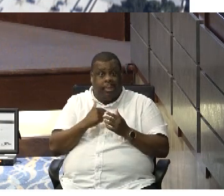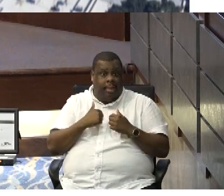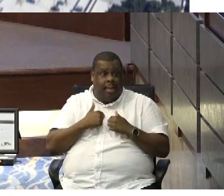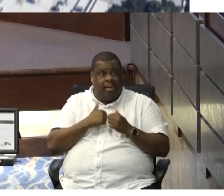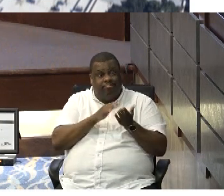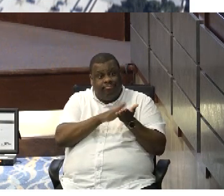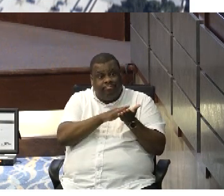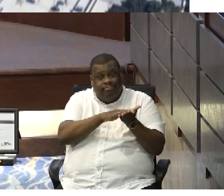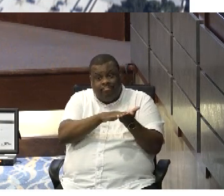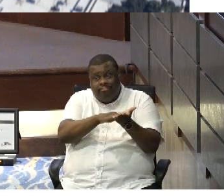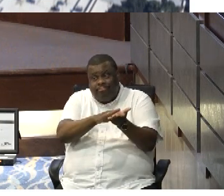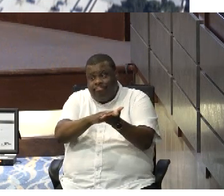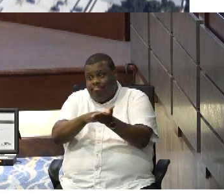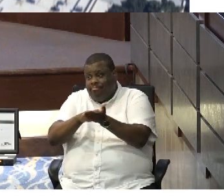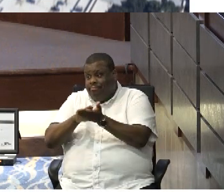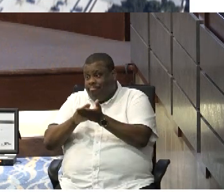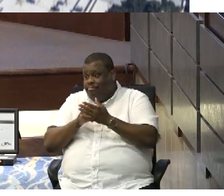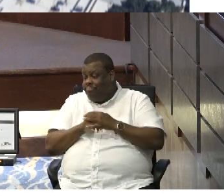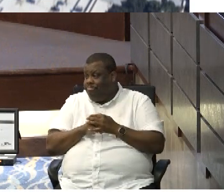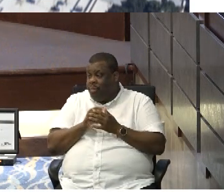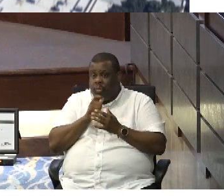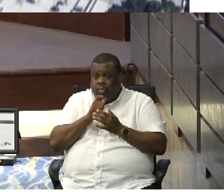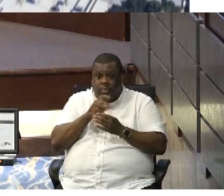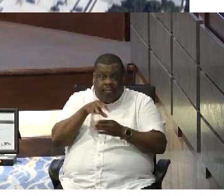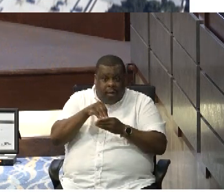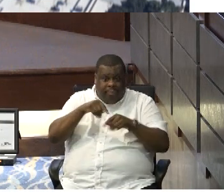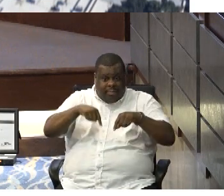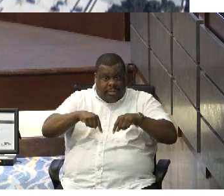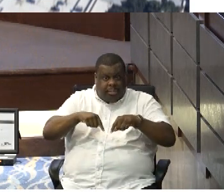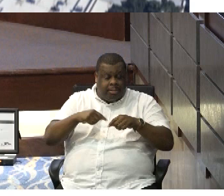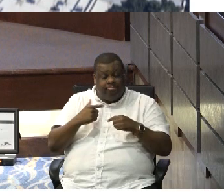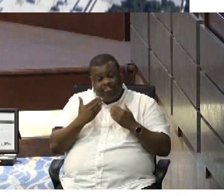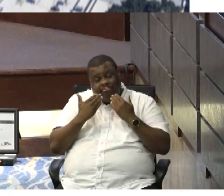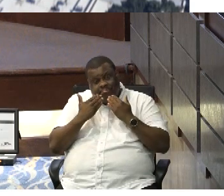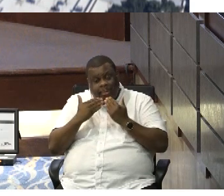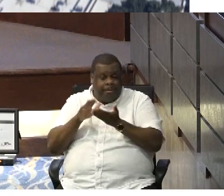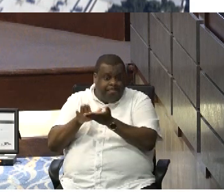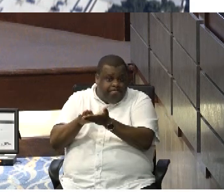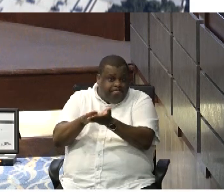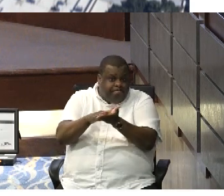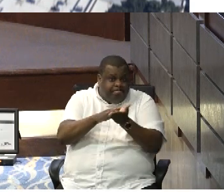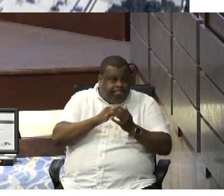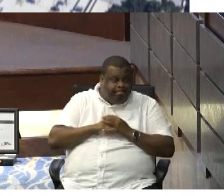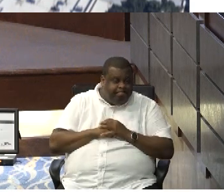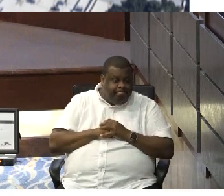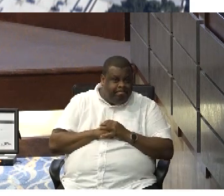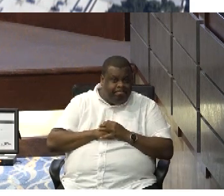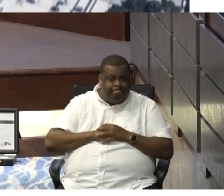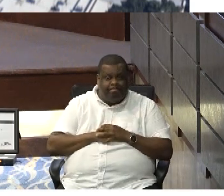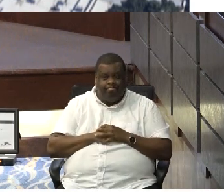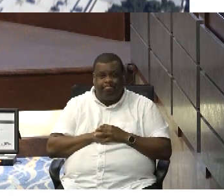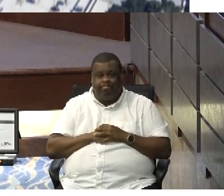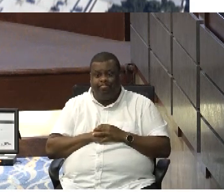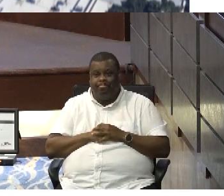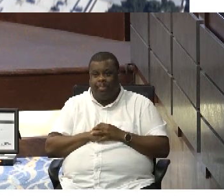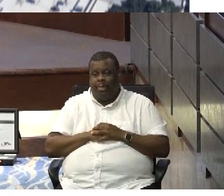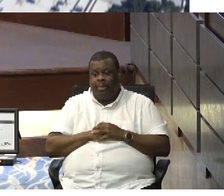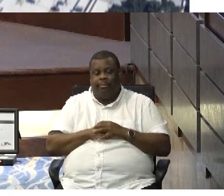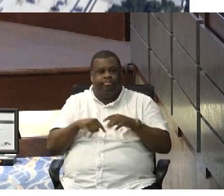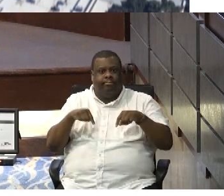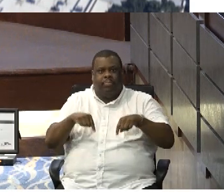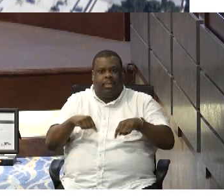and I think everyone who's been involved in this process so far are incredibly thankful for this